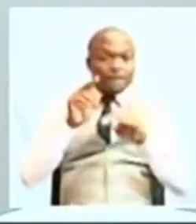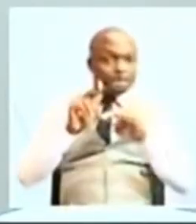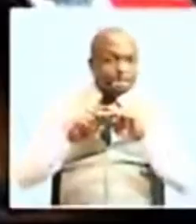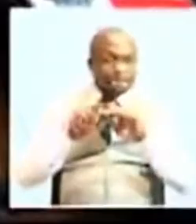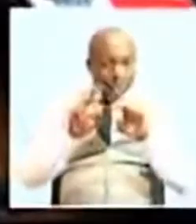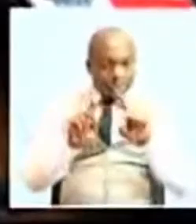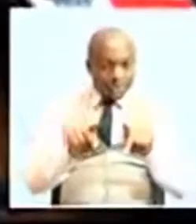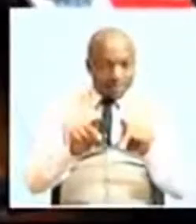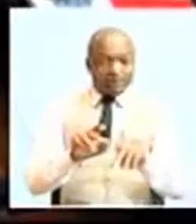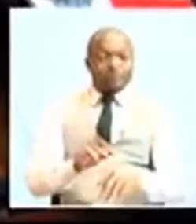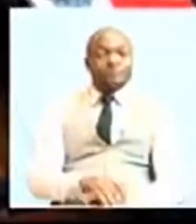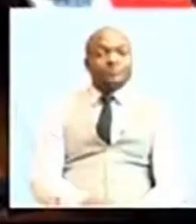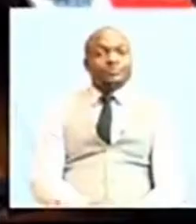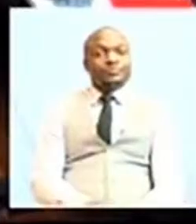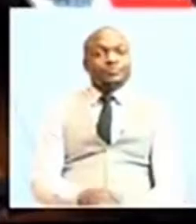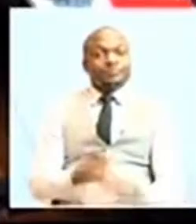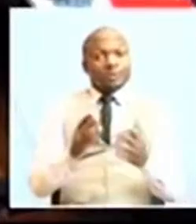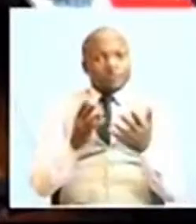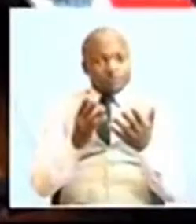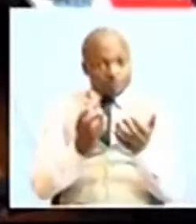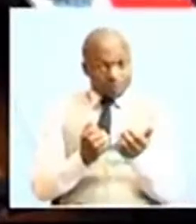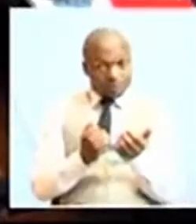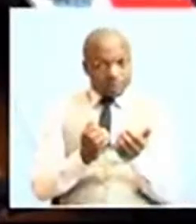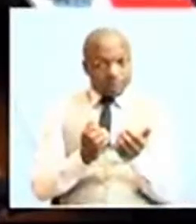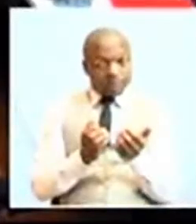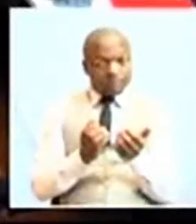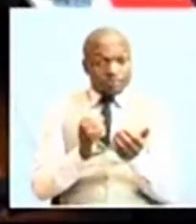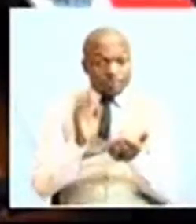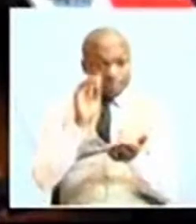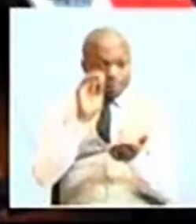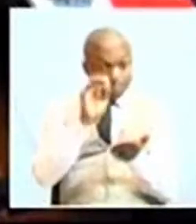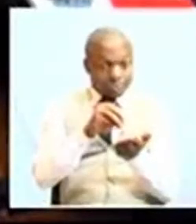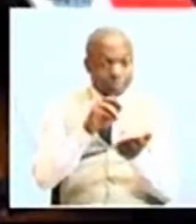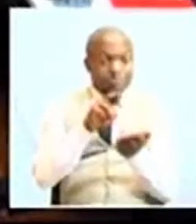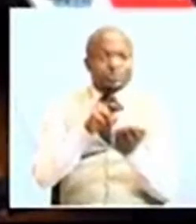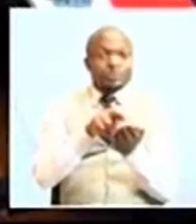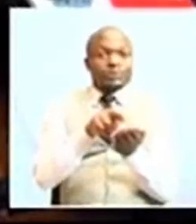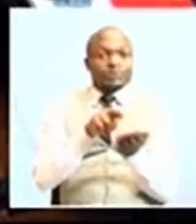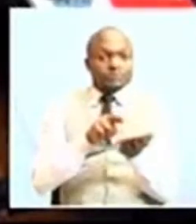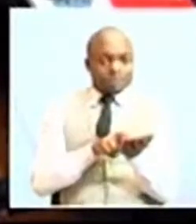I just want to place it on record that